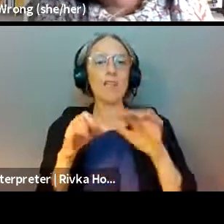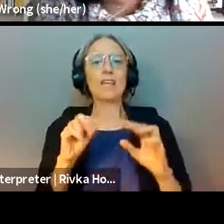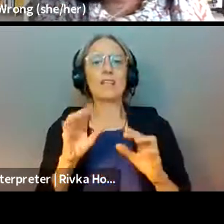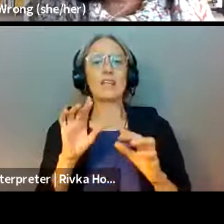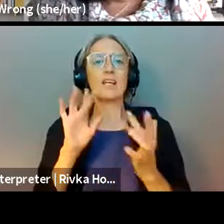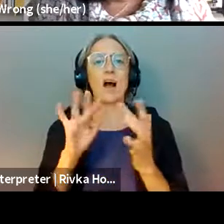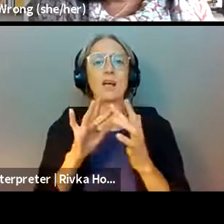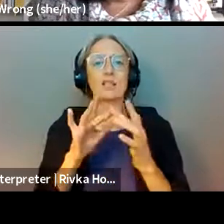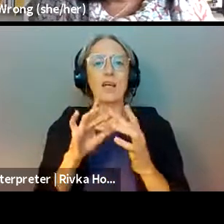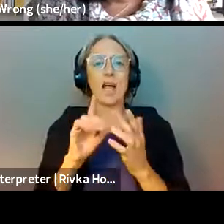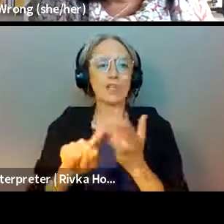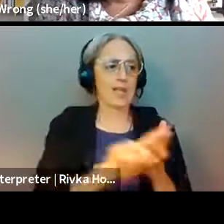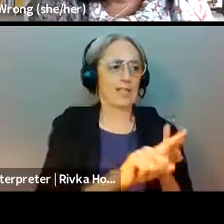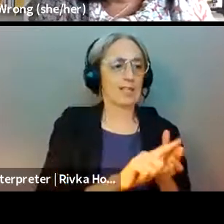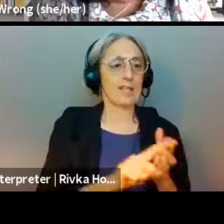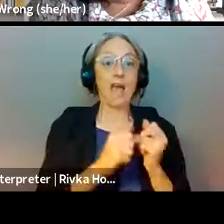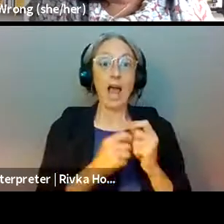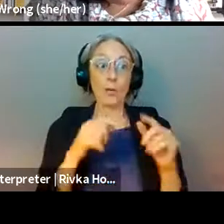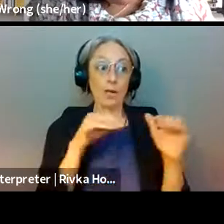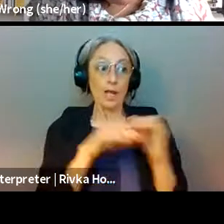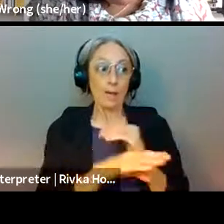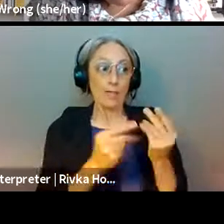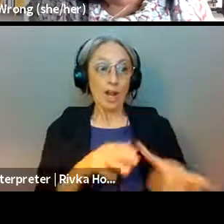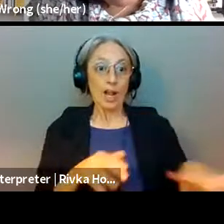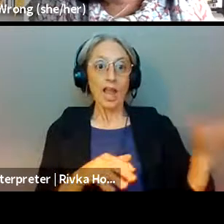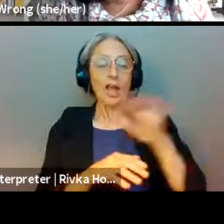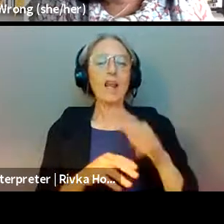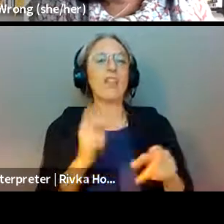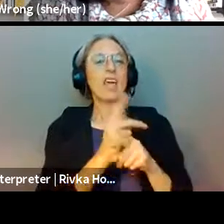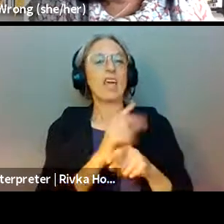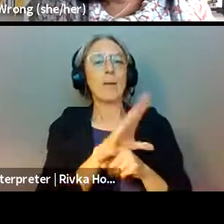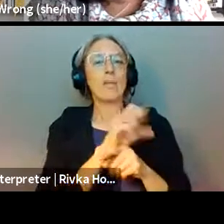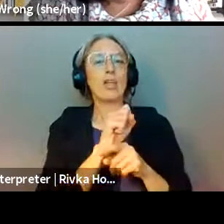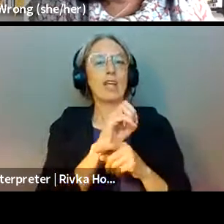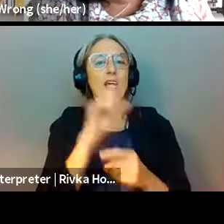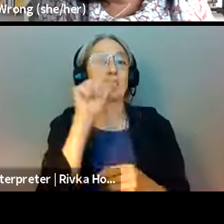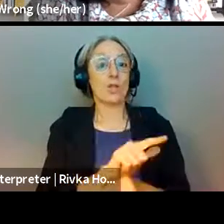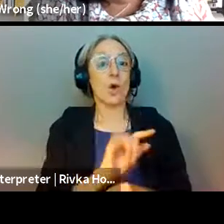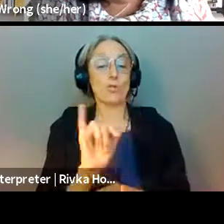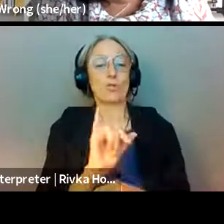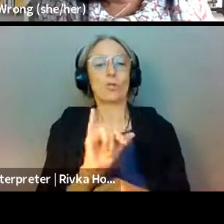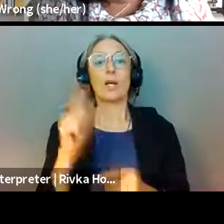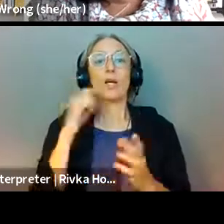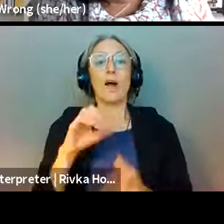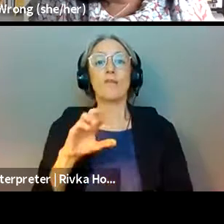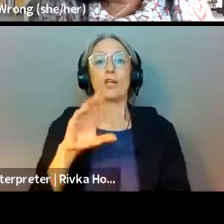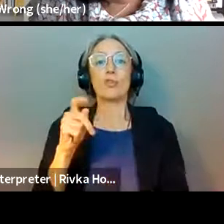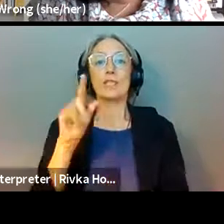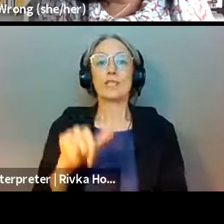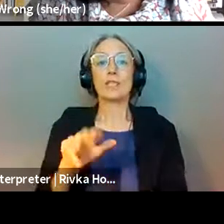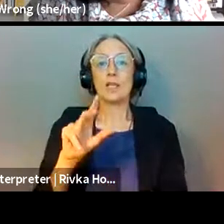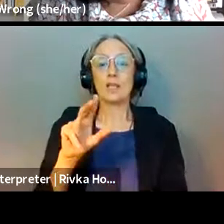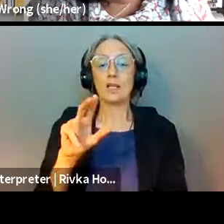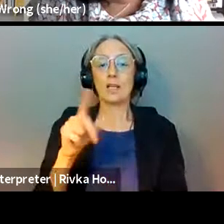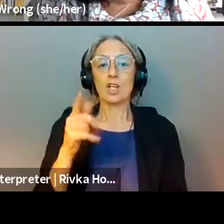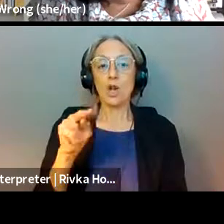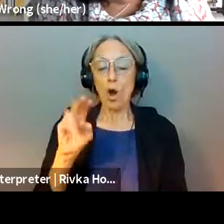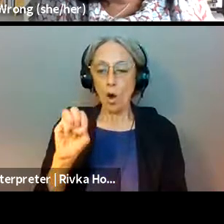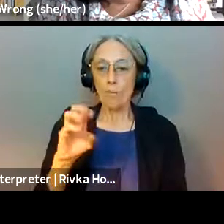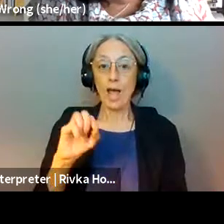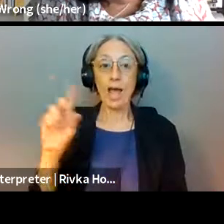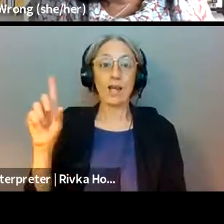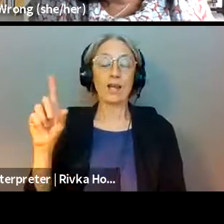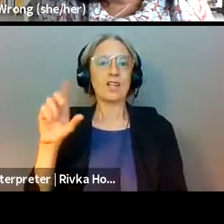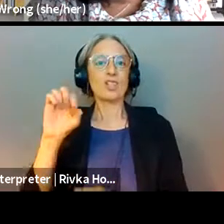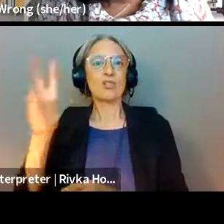entered their lands and were able to keep their cases lower as a result. Governor Kristi Noem and the Trump administration tried to stop